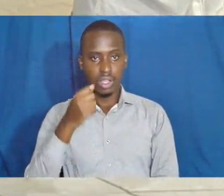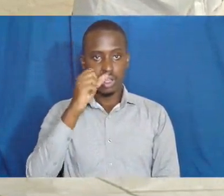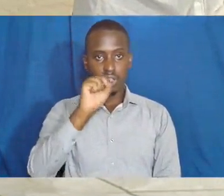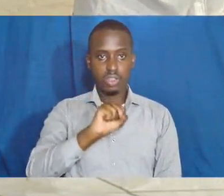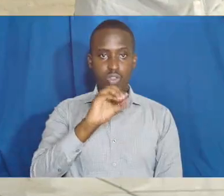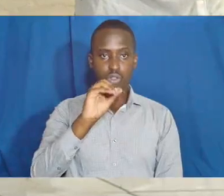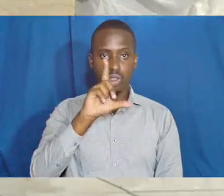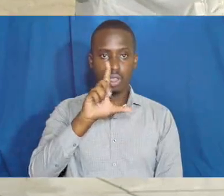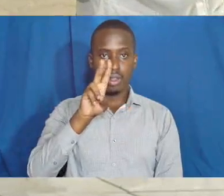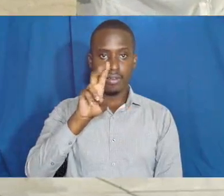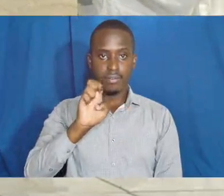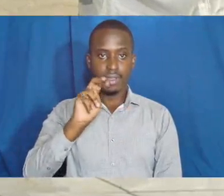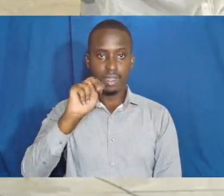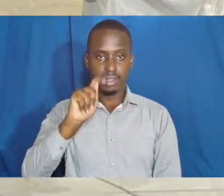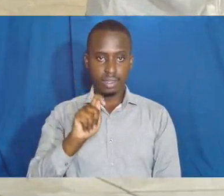a solute.